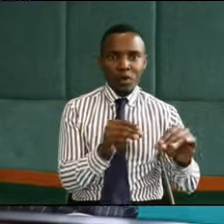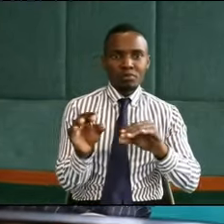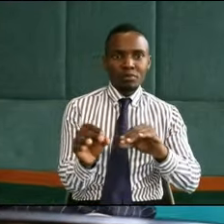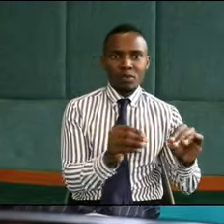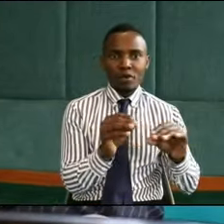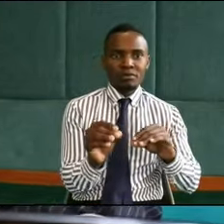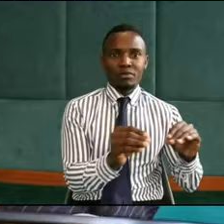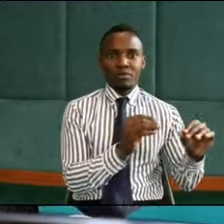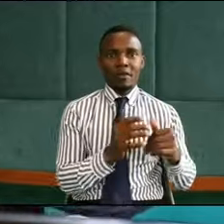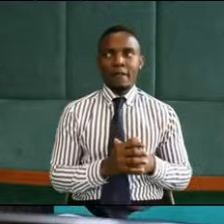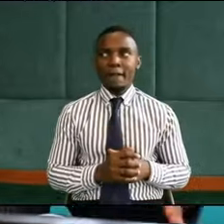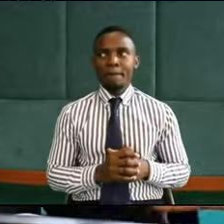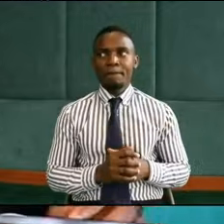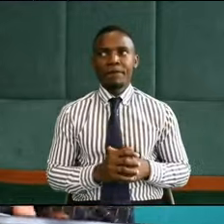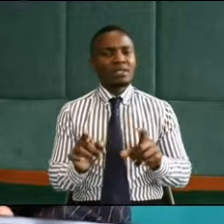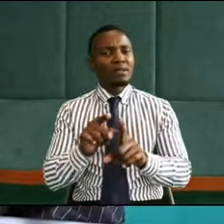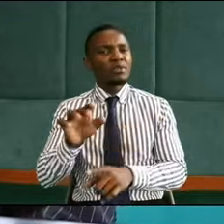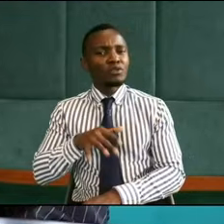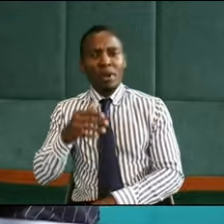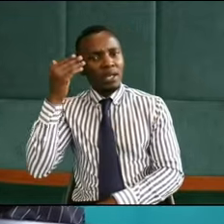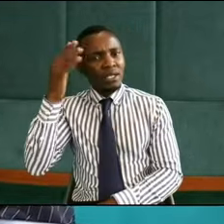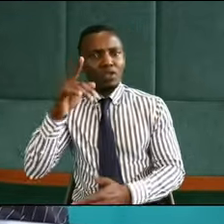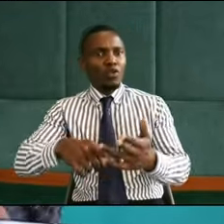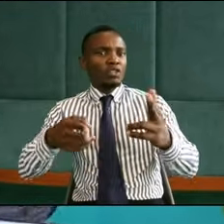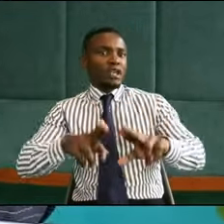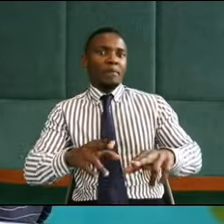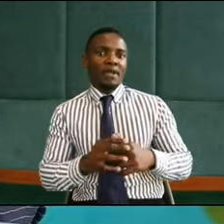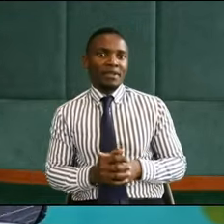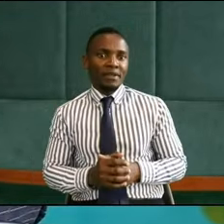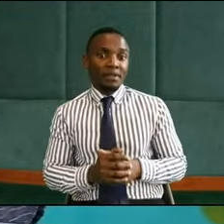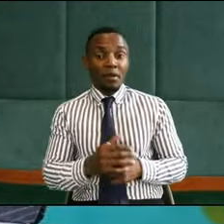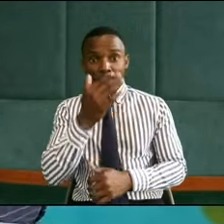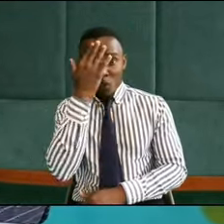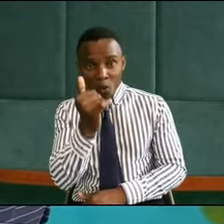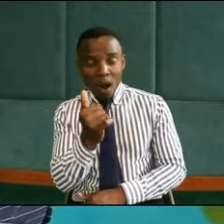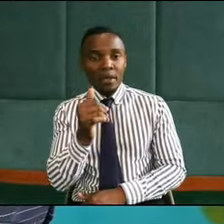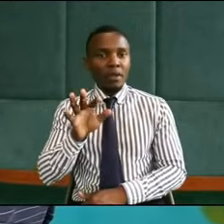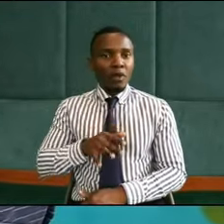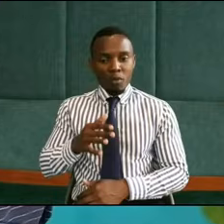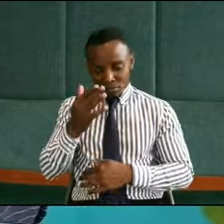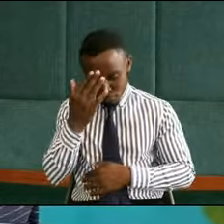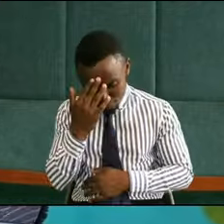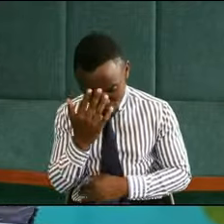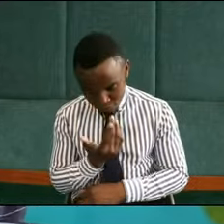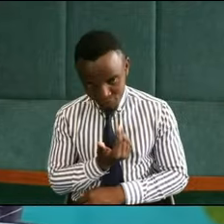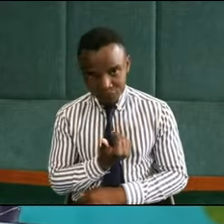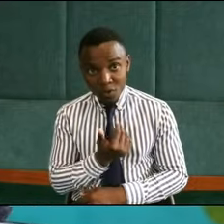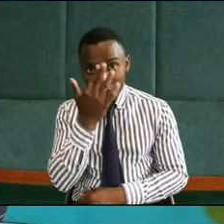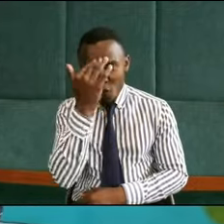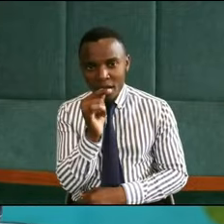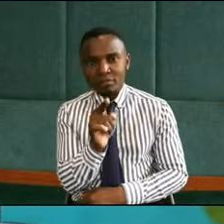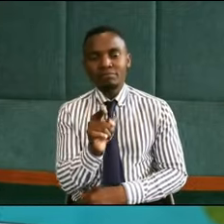one. And she didn't know what was happening. Her head was bowed down. For she